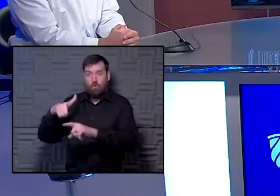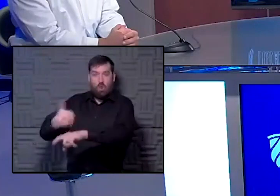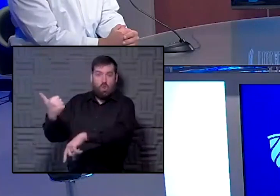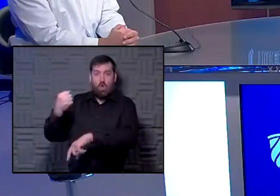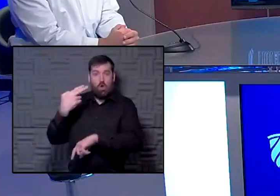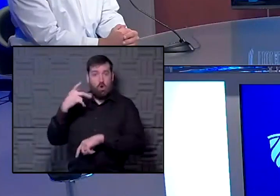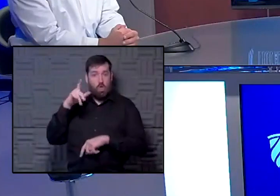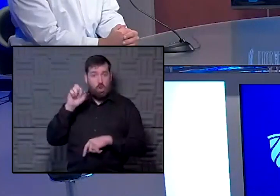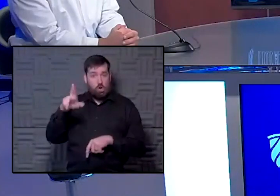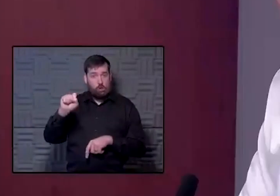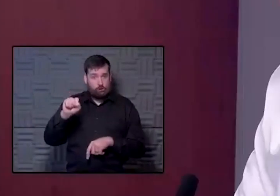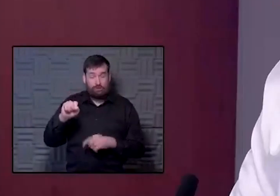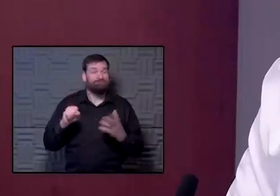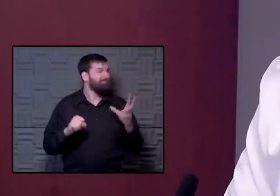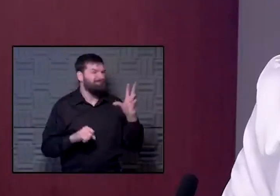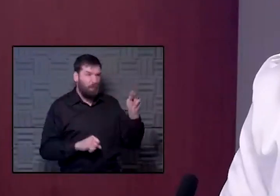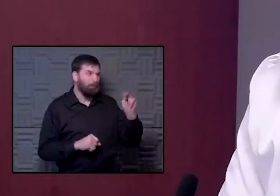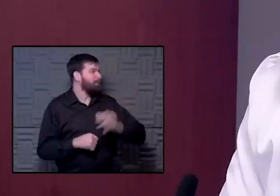Nope.